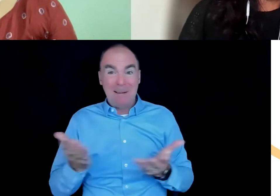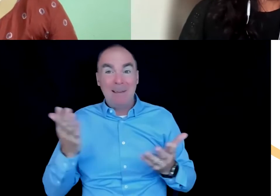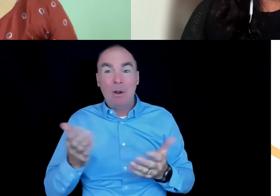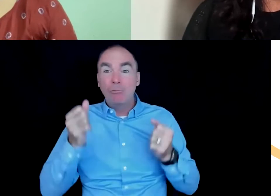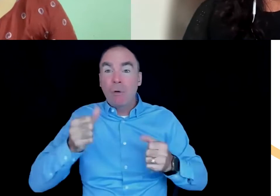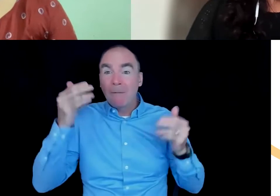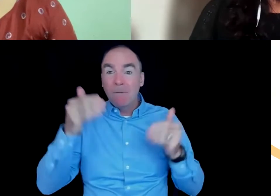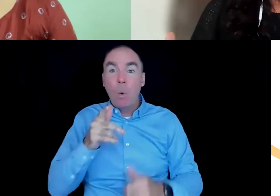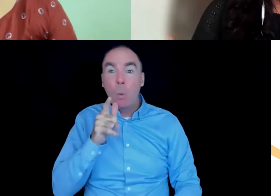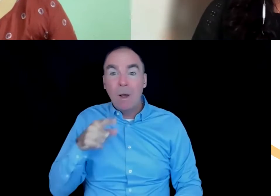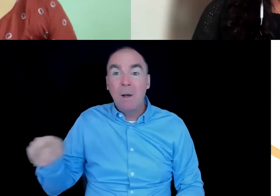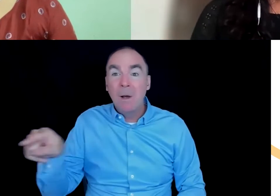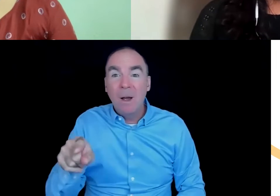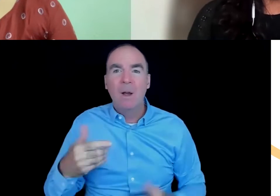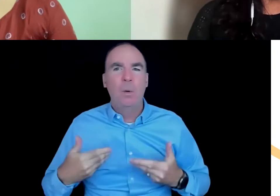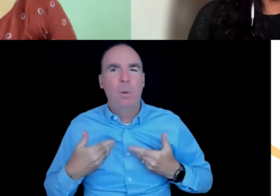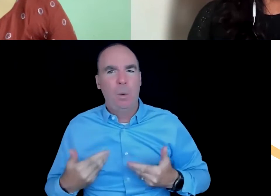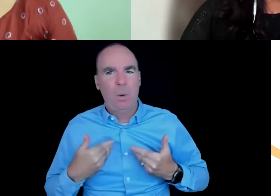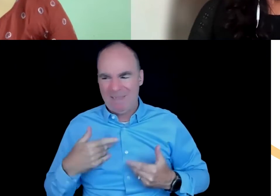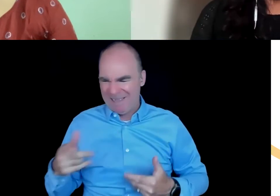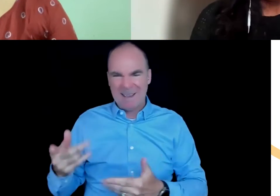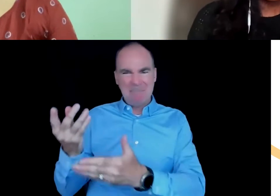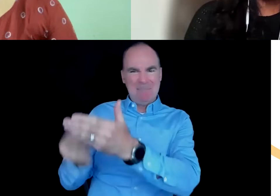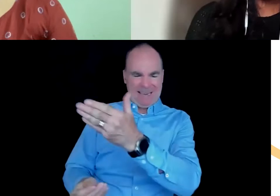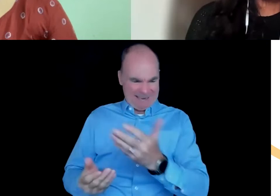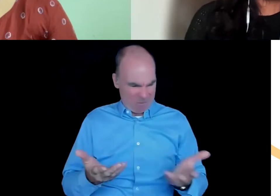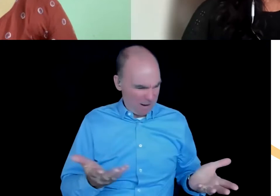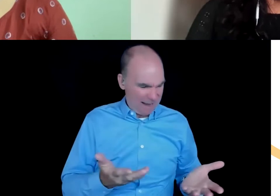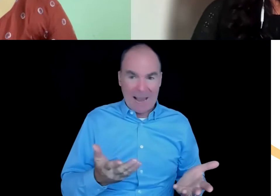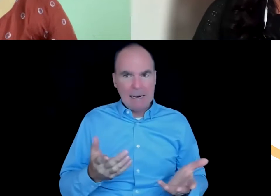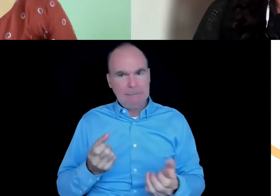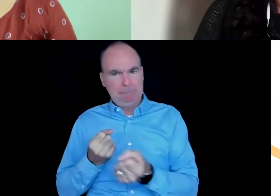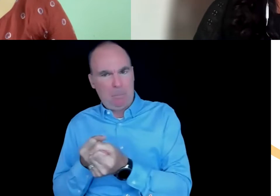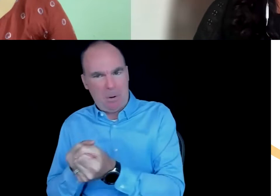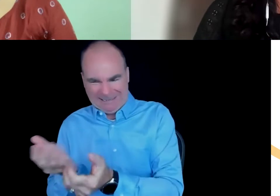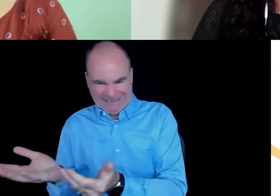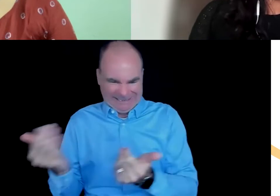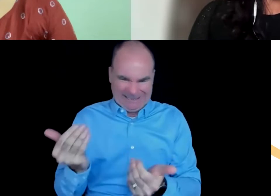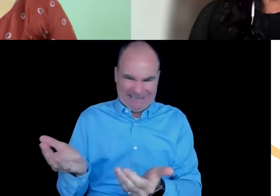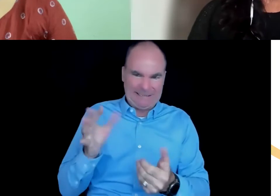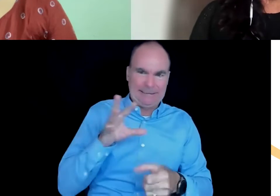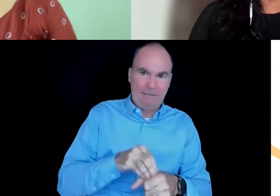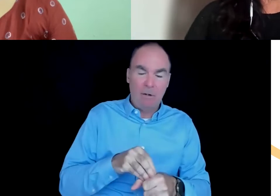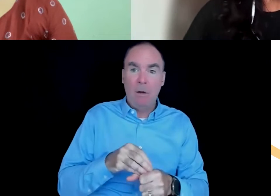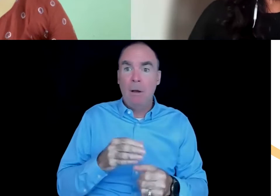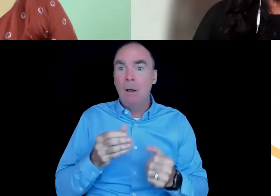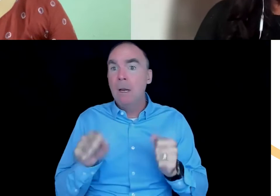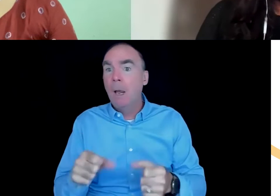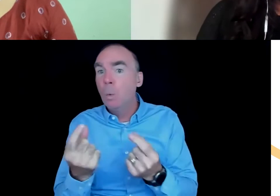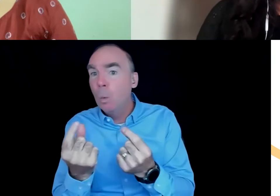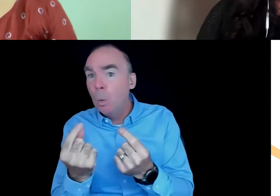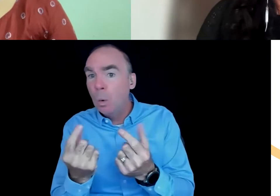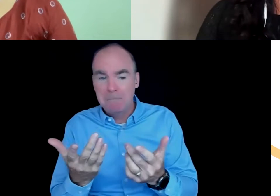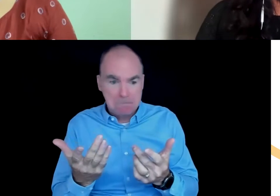participate, creating space for them to receive mentorship from others who may have